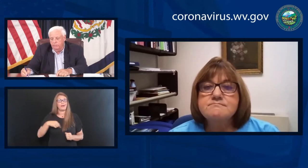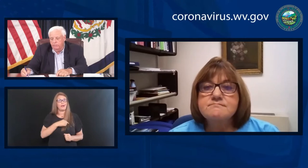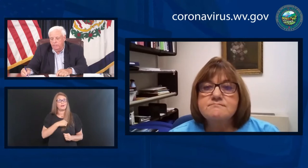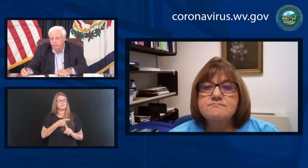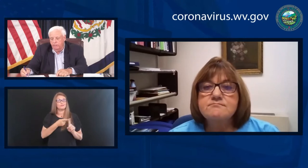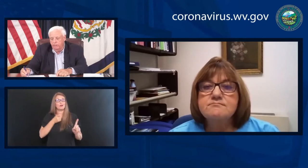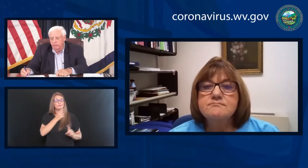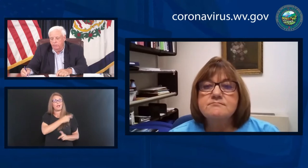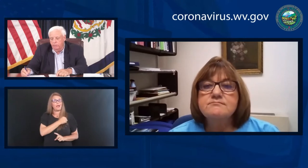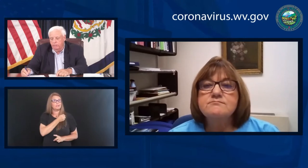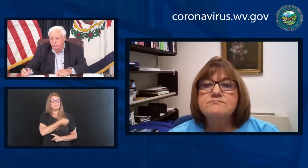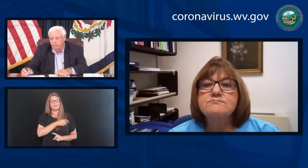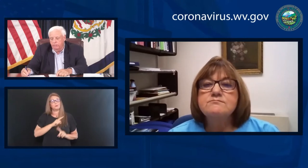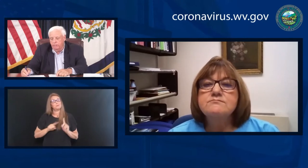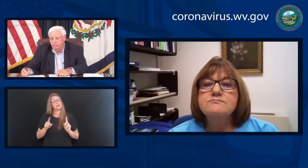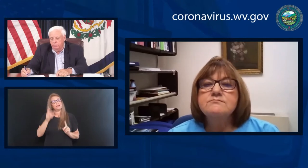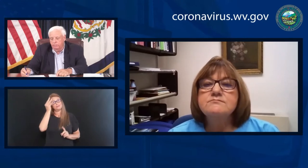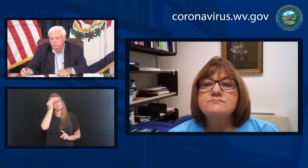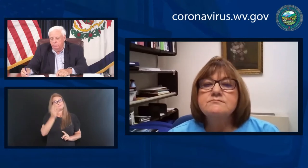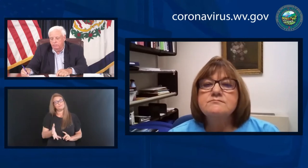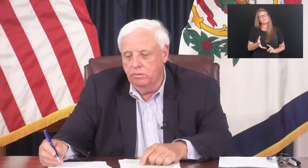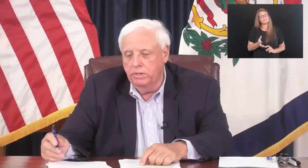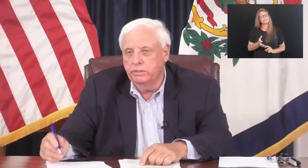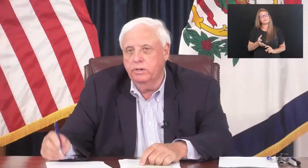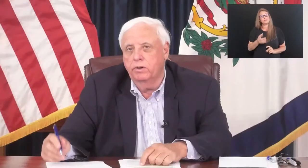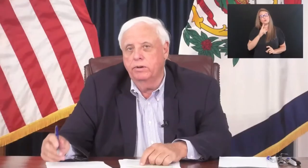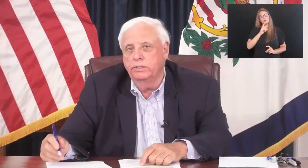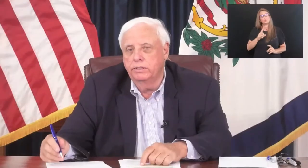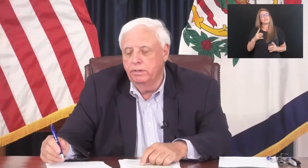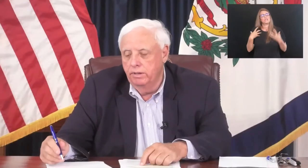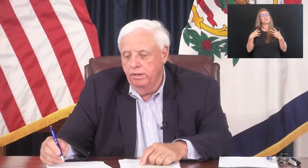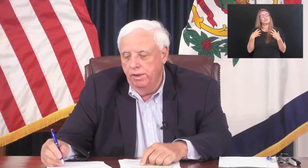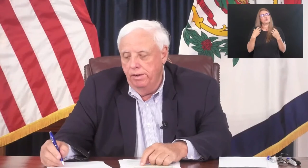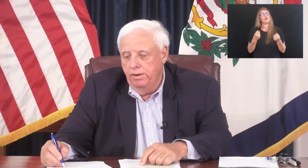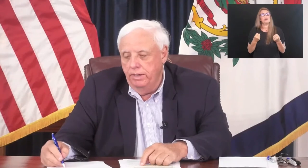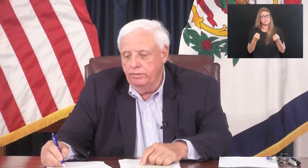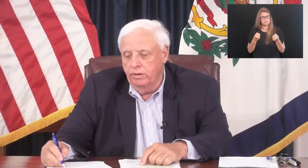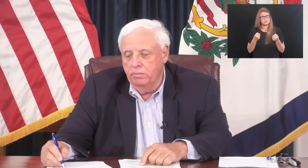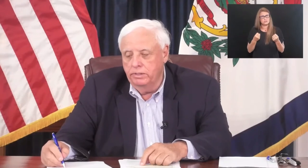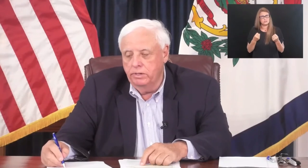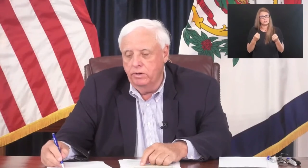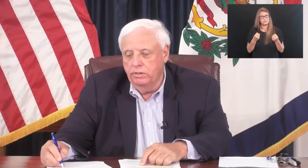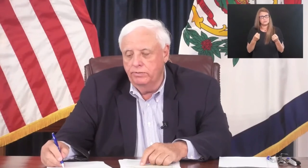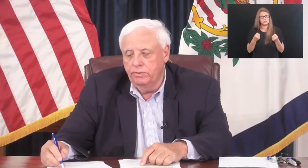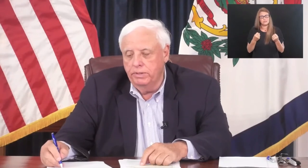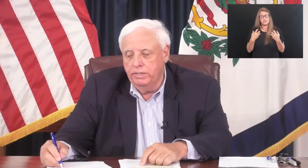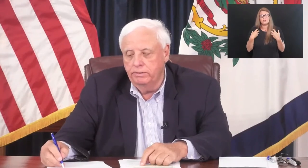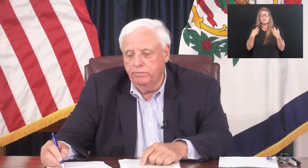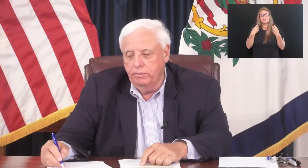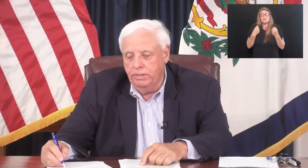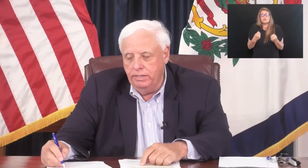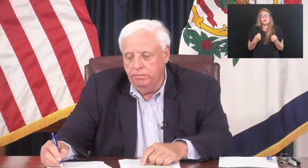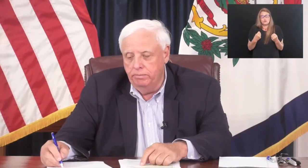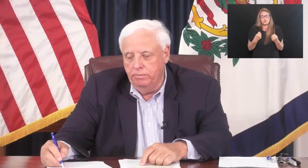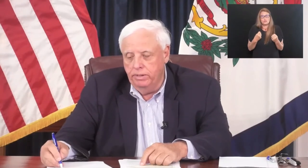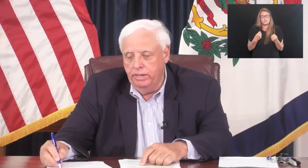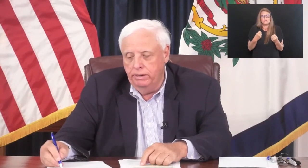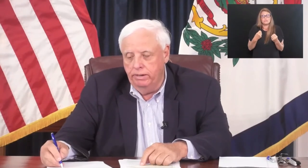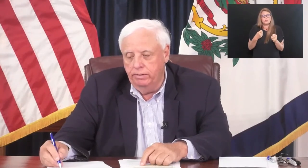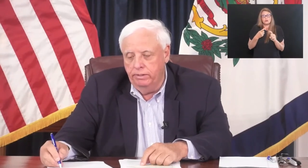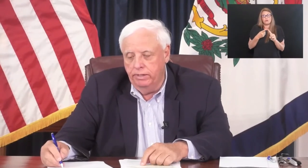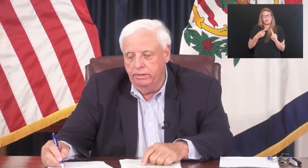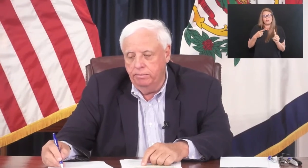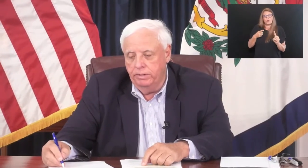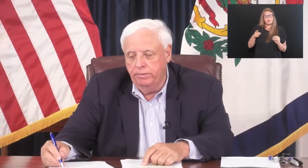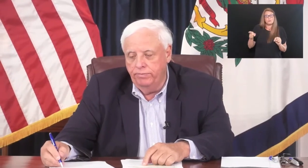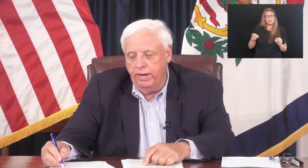I would just say to you, it, it takes so much courage and so much courage from his, from him and